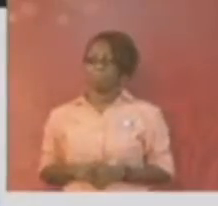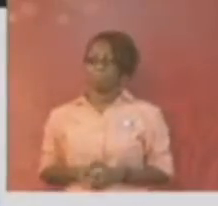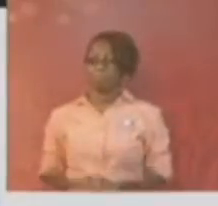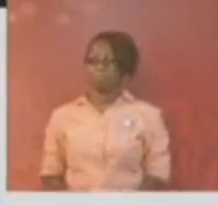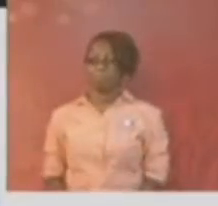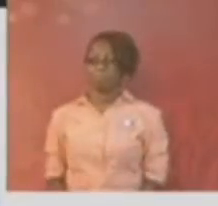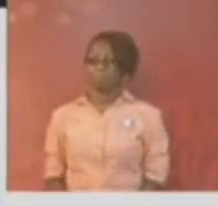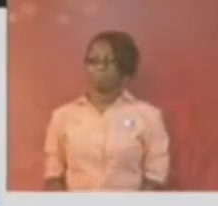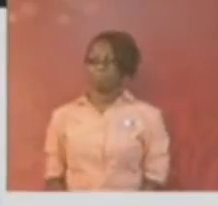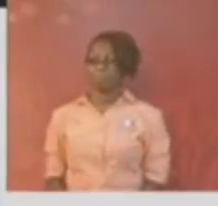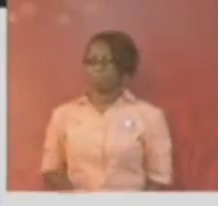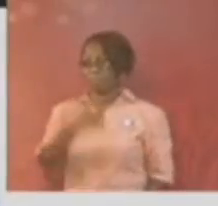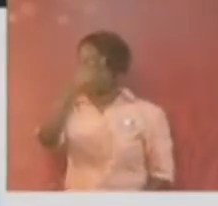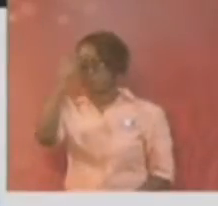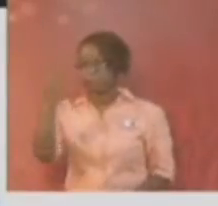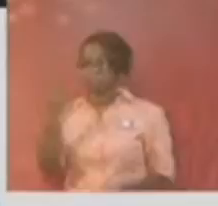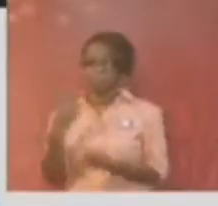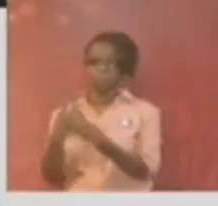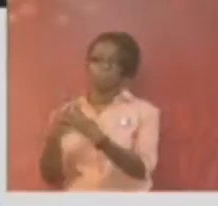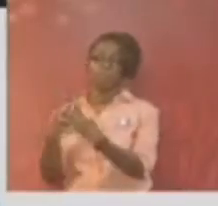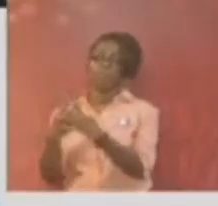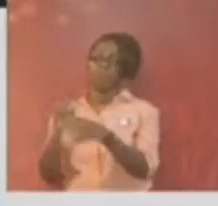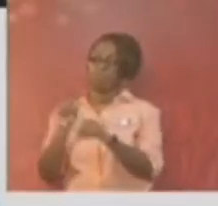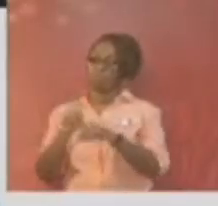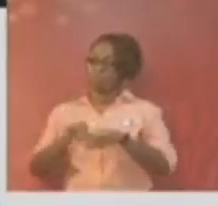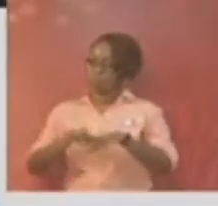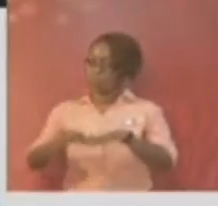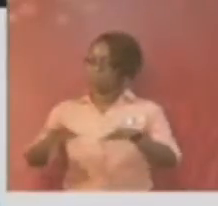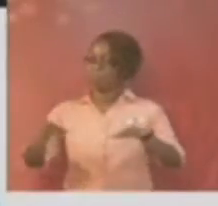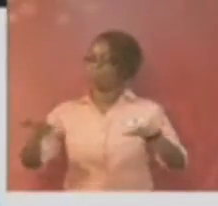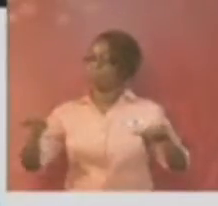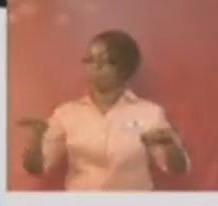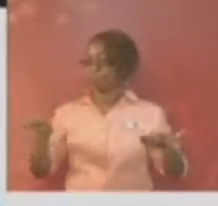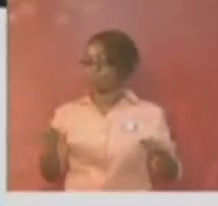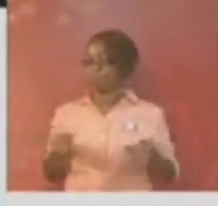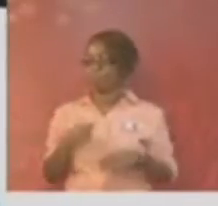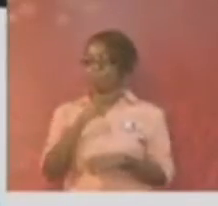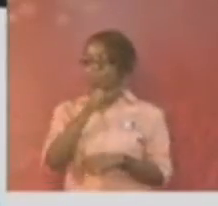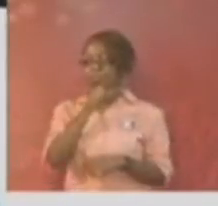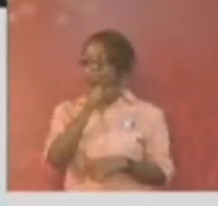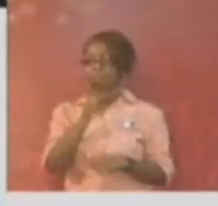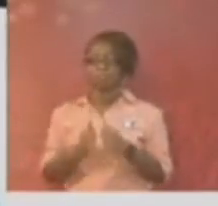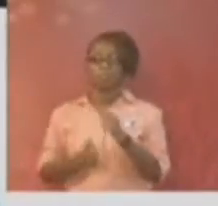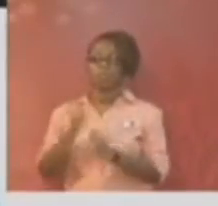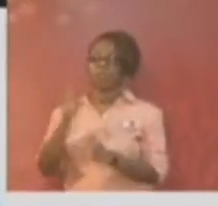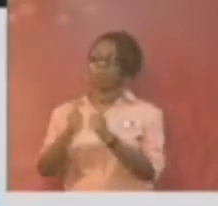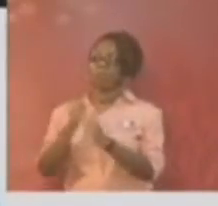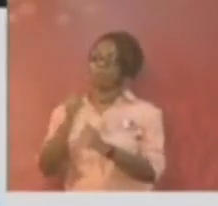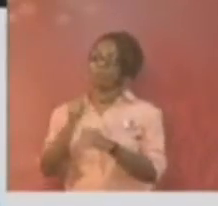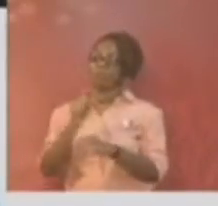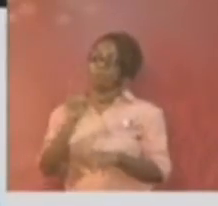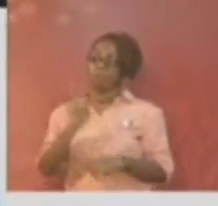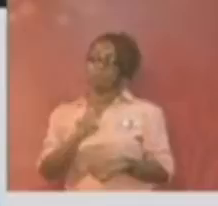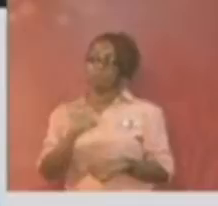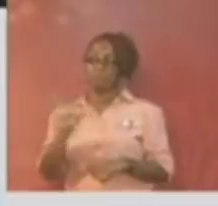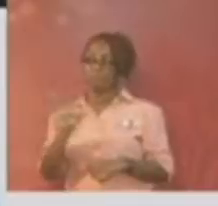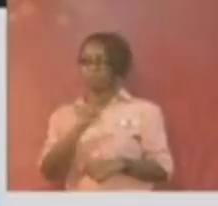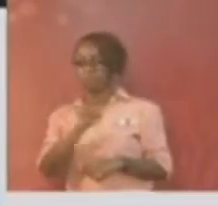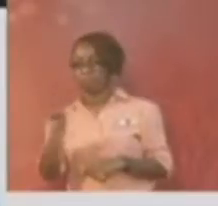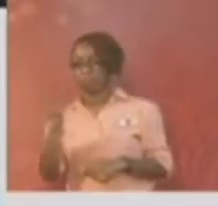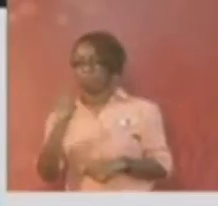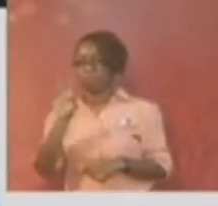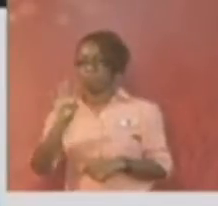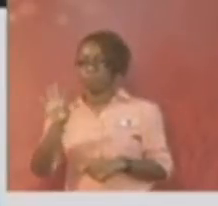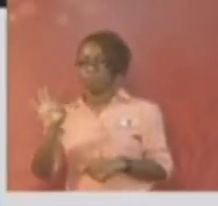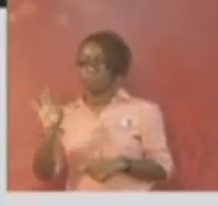prison system cluster. The age groups remain as they have in the past, with the 25 to 49 age